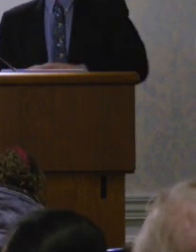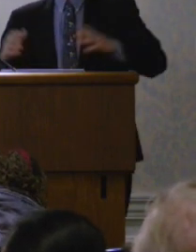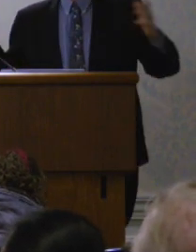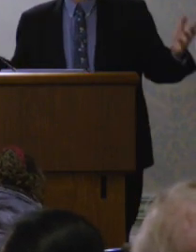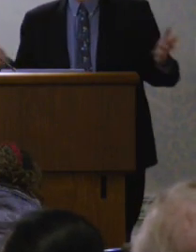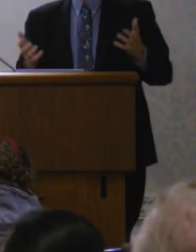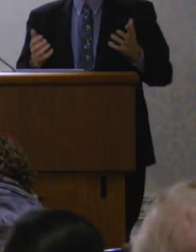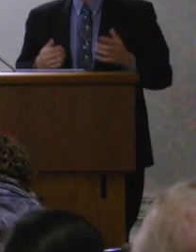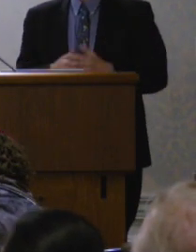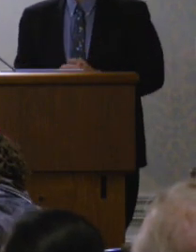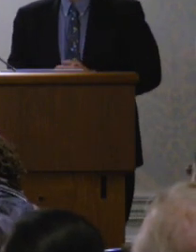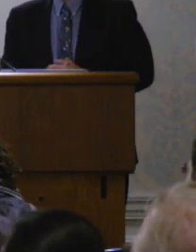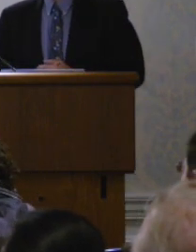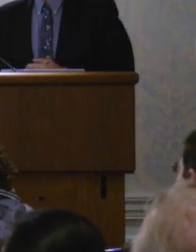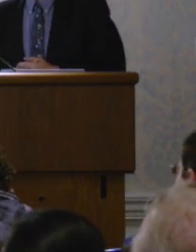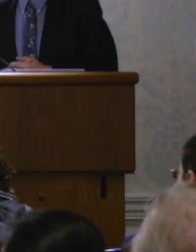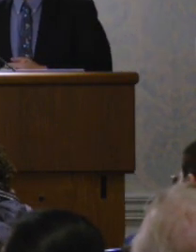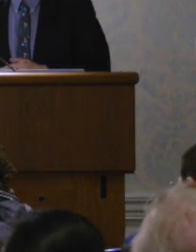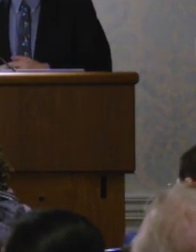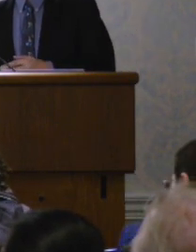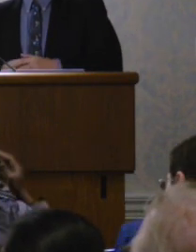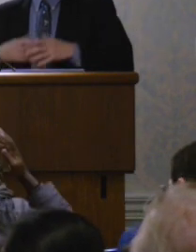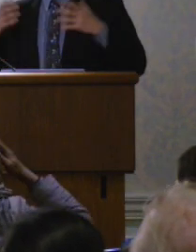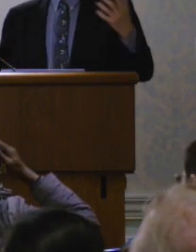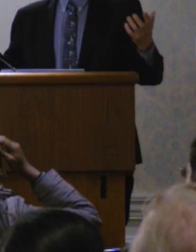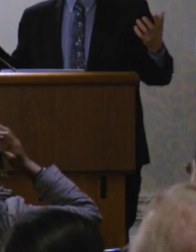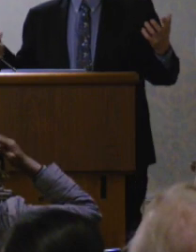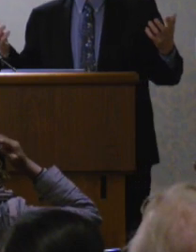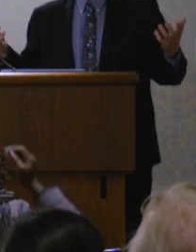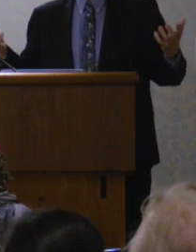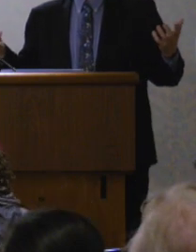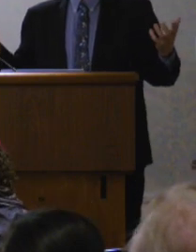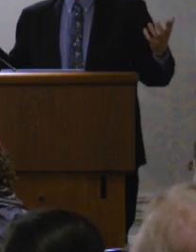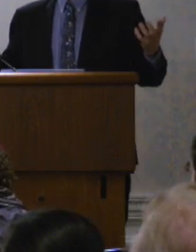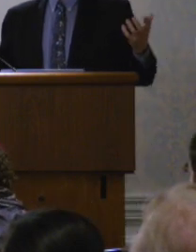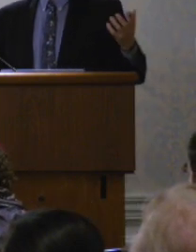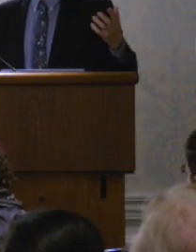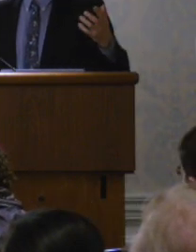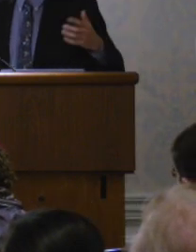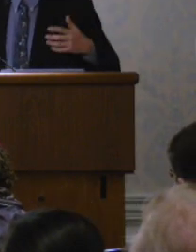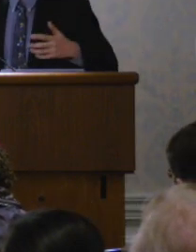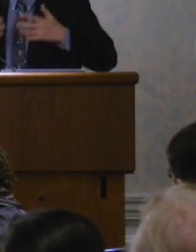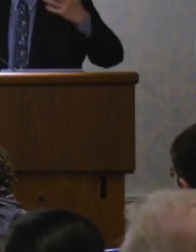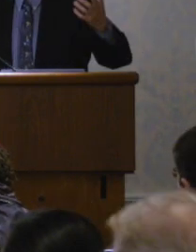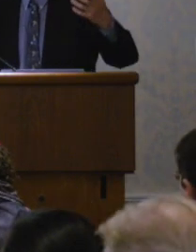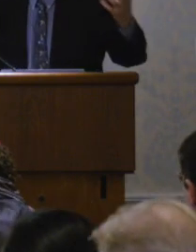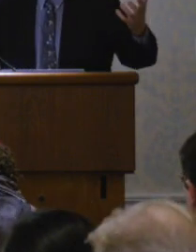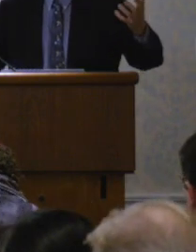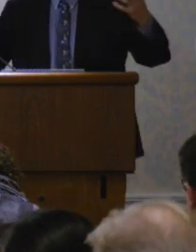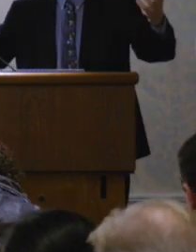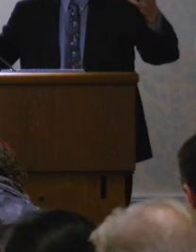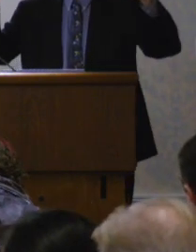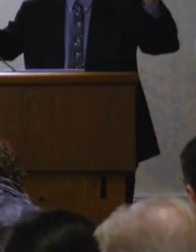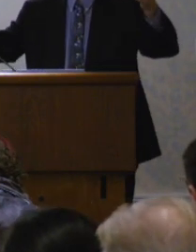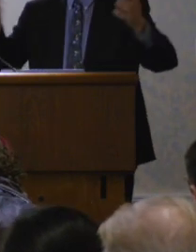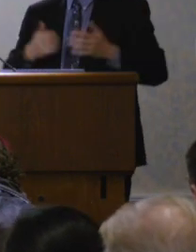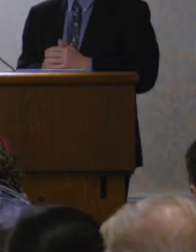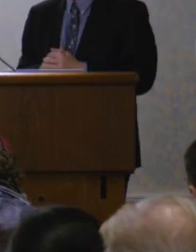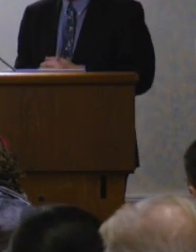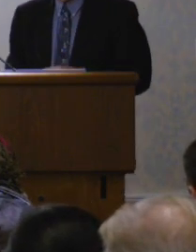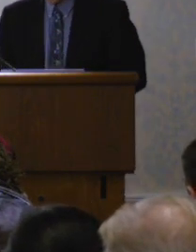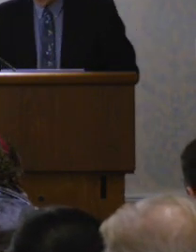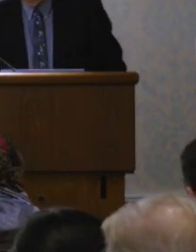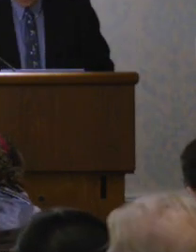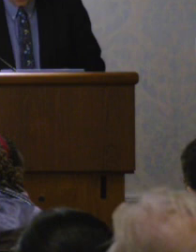We can motivate them more. And then we can use in-service professional development to improve the quality of the teachers who are